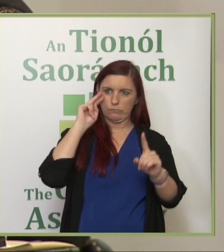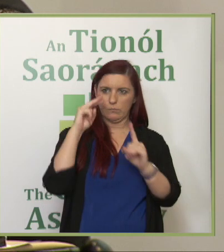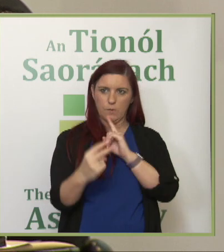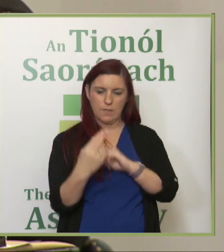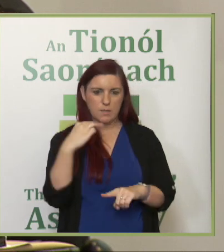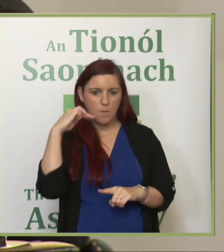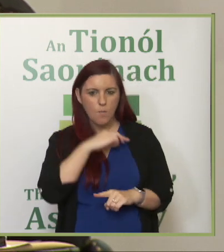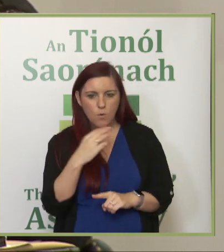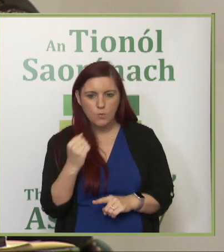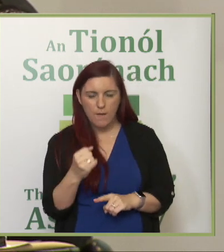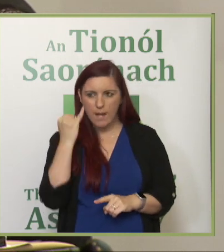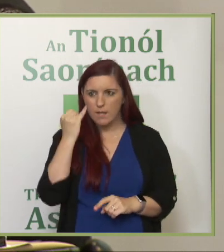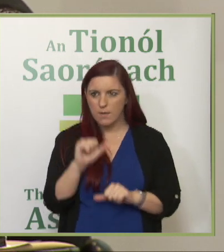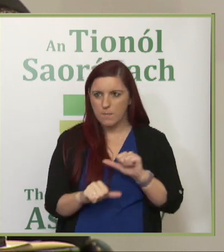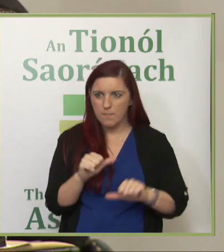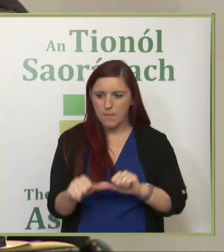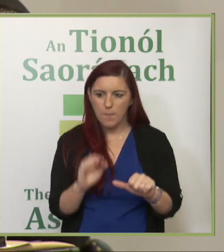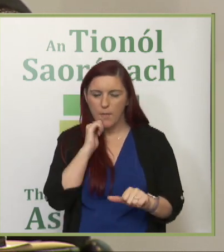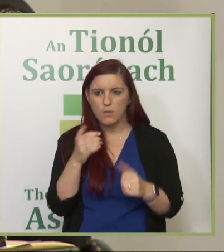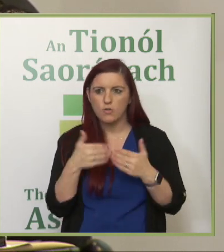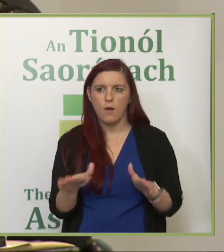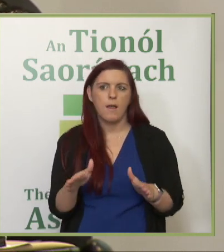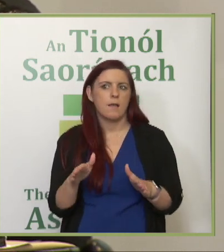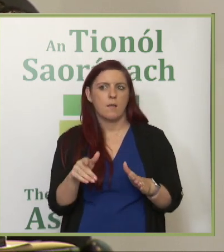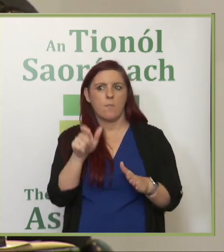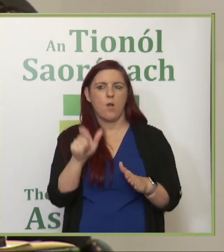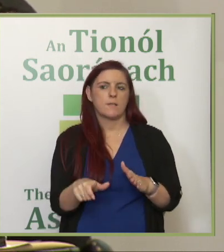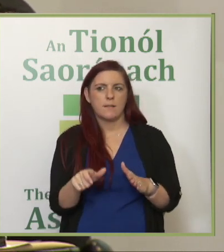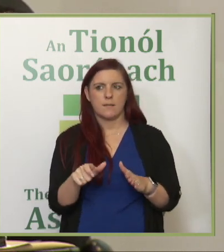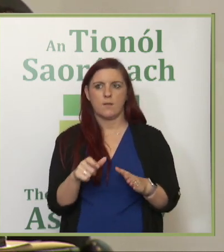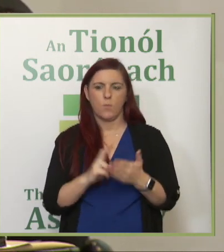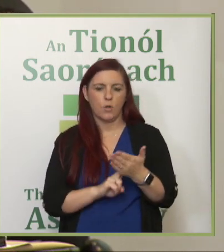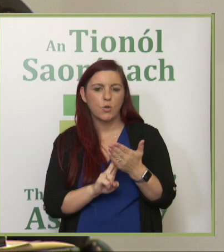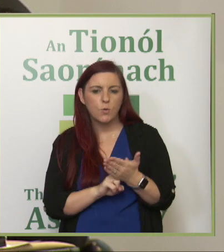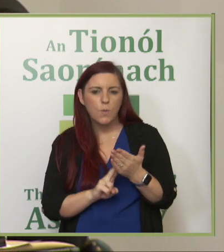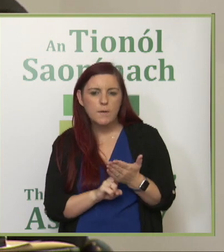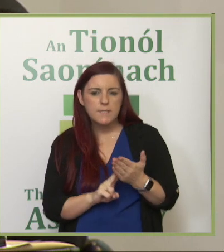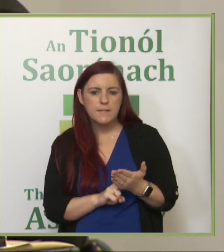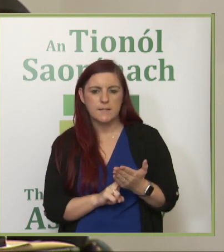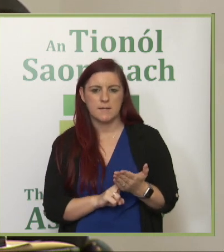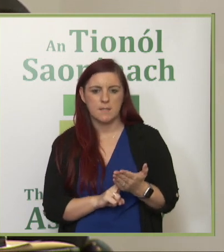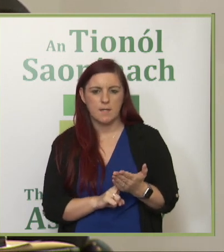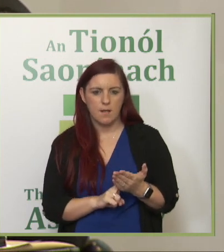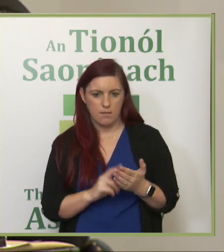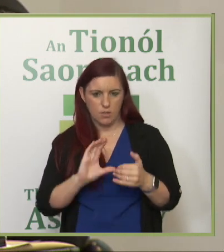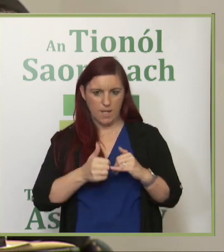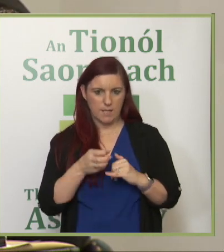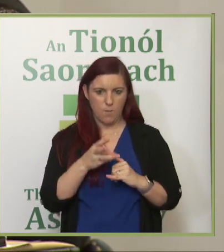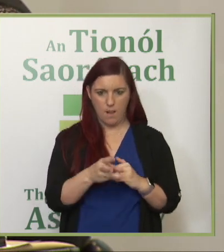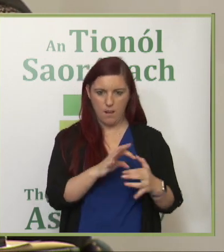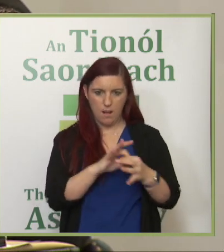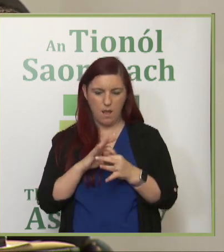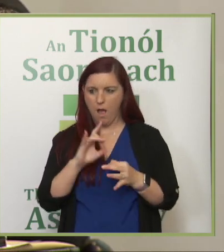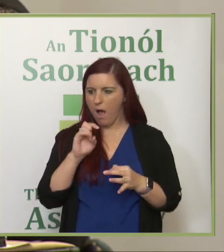information on patterns of use, as it is generally a person's pattern of drug use that determines the likelihood of them experiencing drug-related harm. So